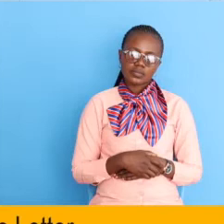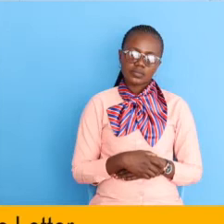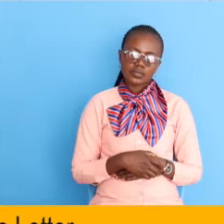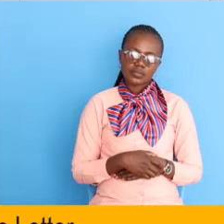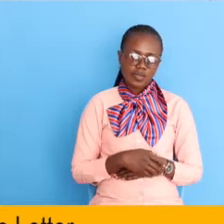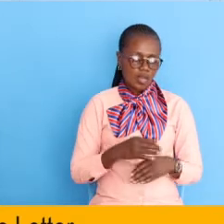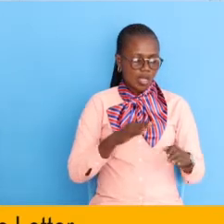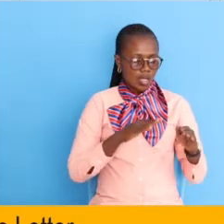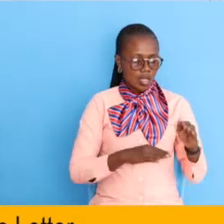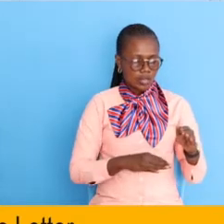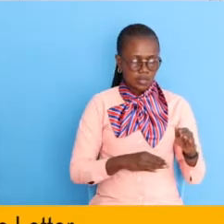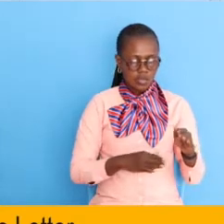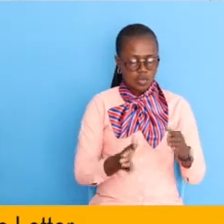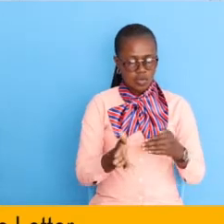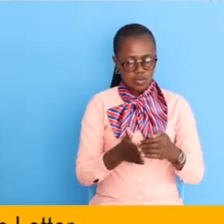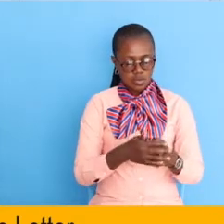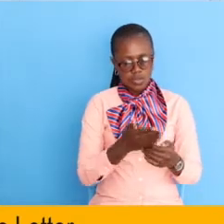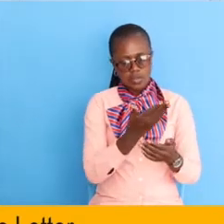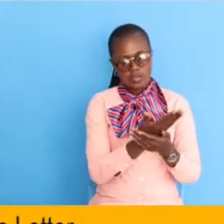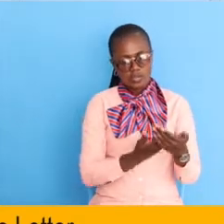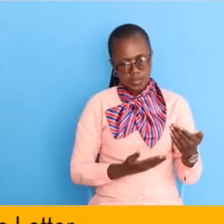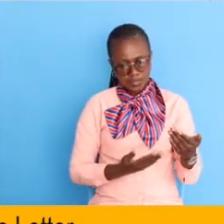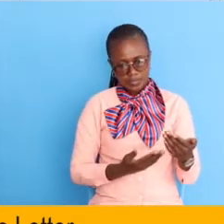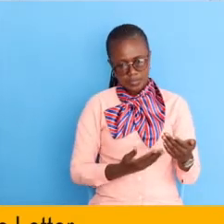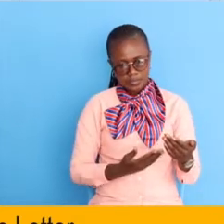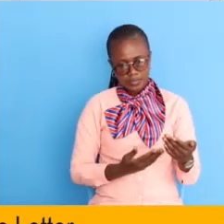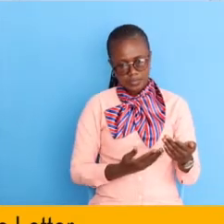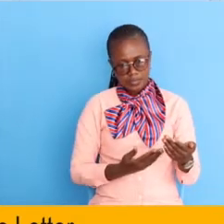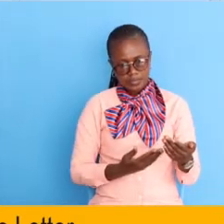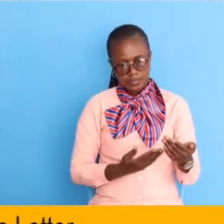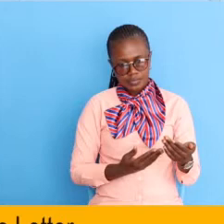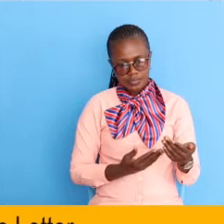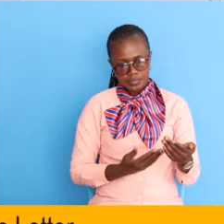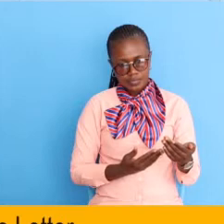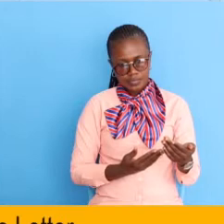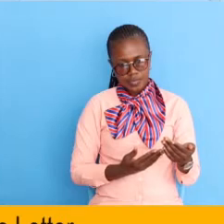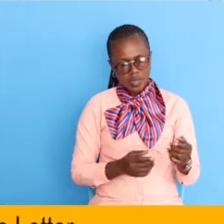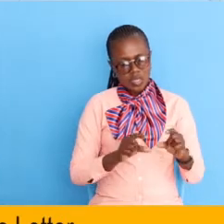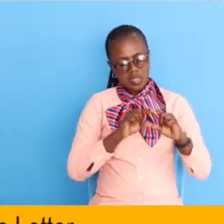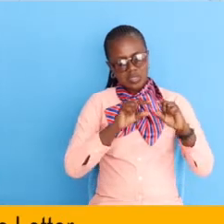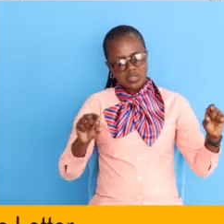Under complemental clause, dear students, we need to have just a phrase